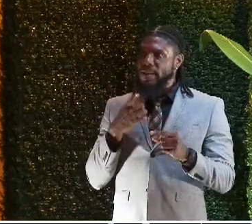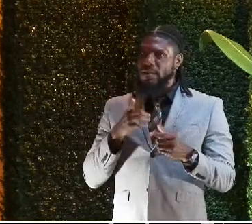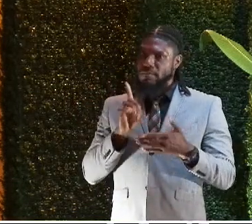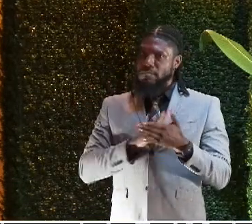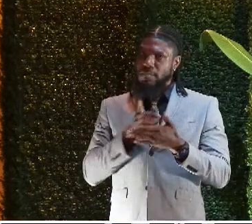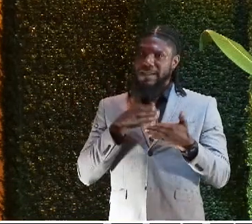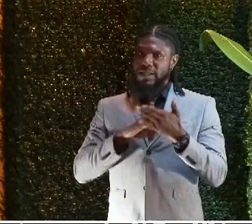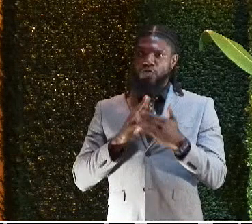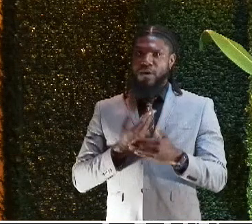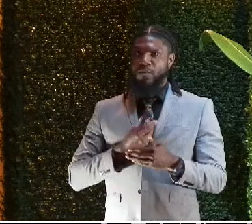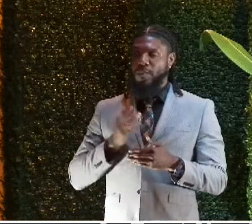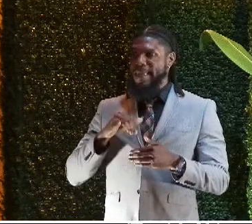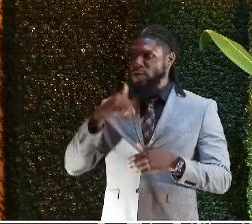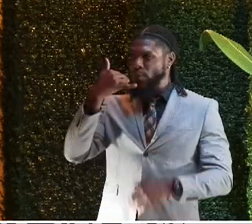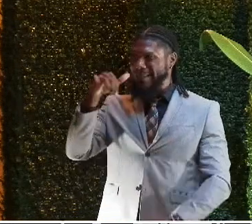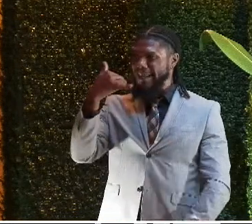ridiculous.